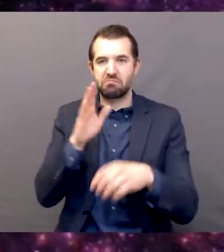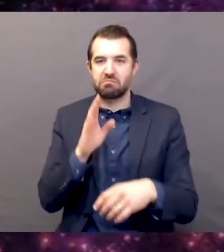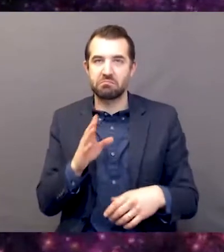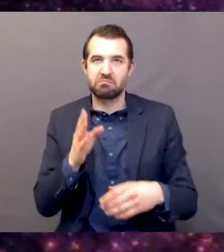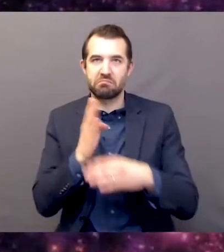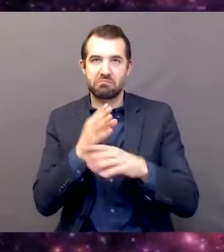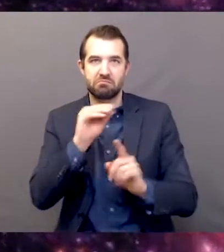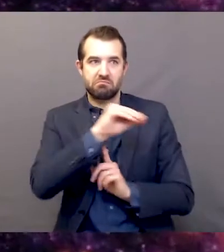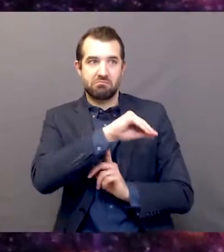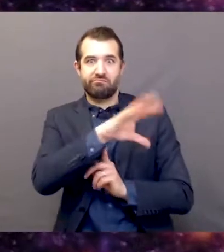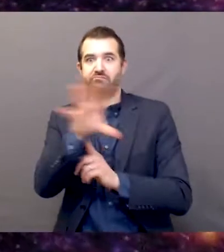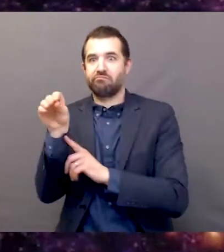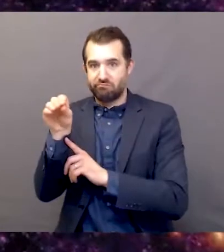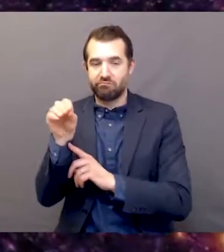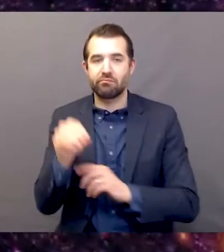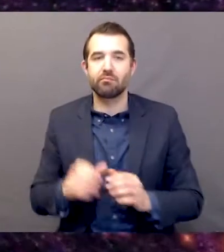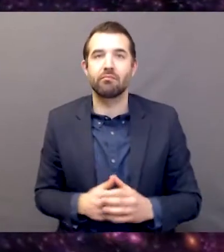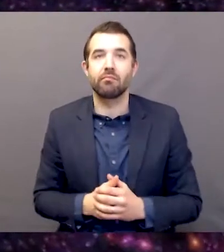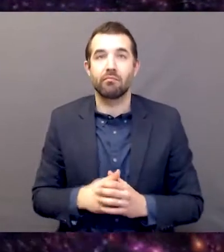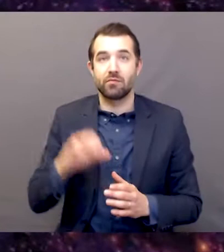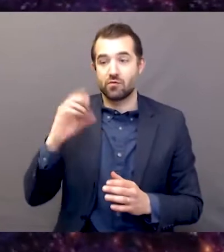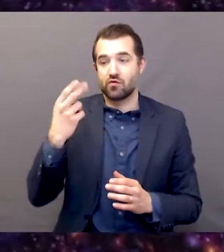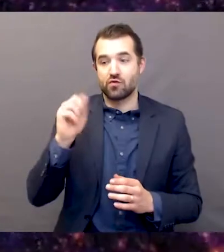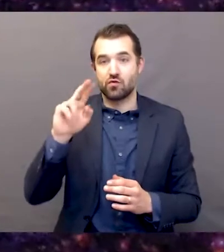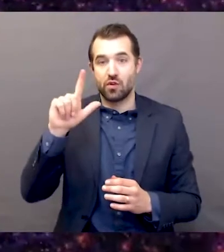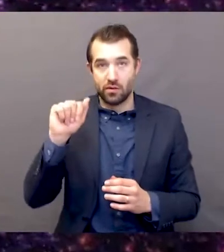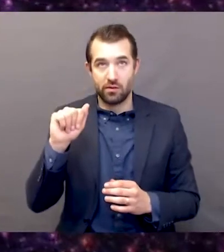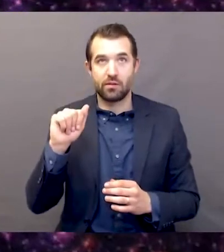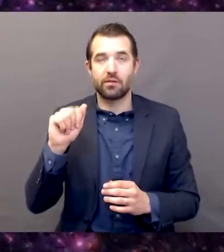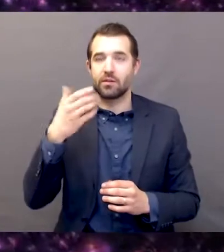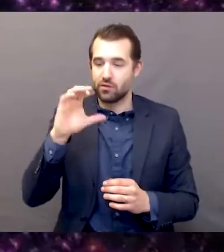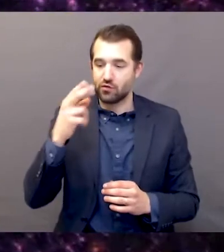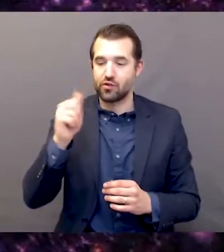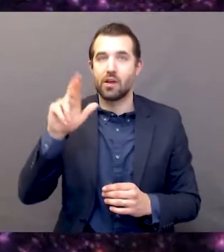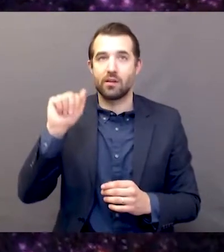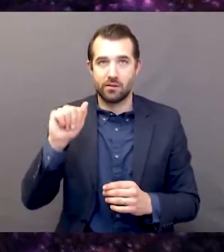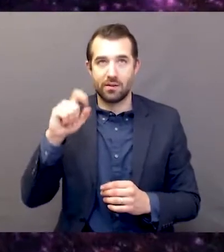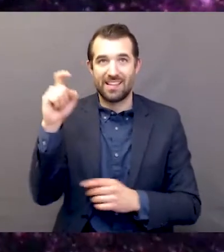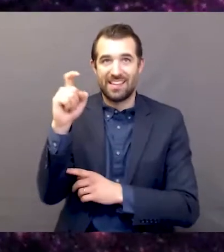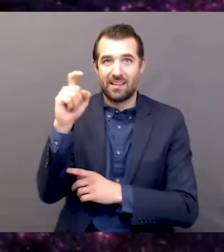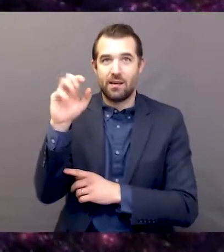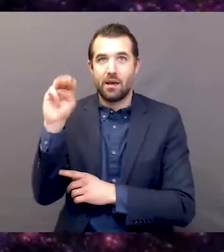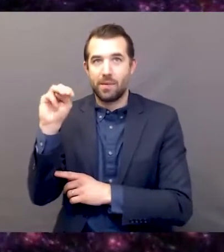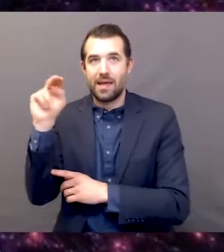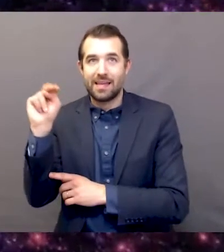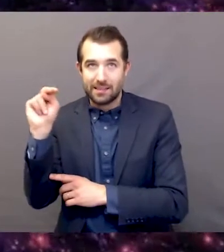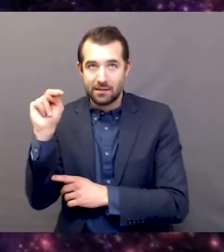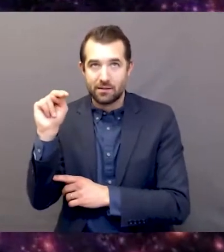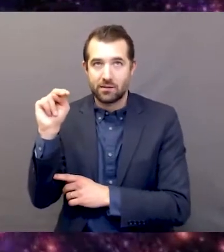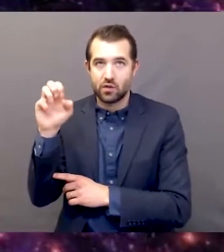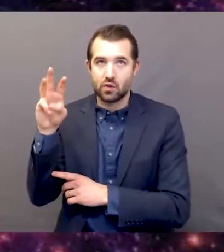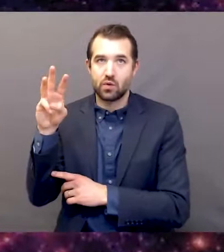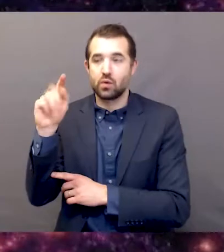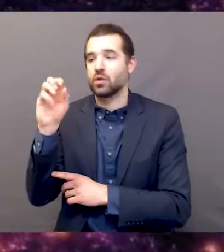There are three major missions operating today: the Chandra Observatory, XMM Newton Observatory, and a recent arrival, which